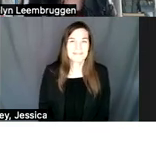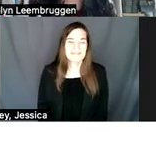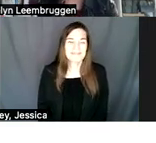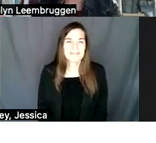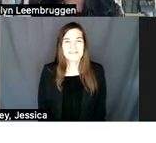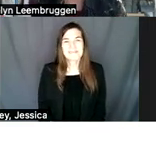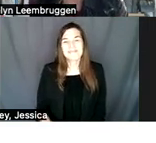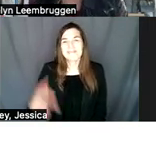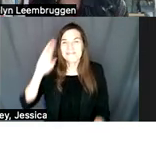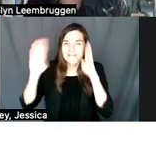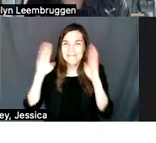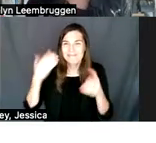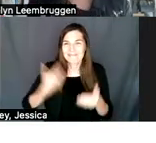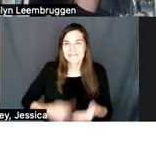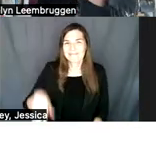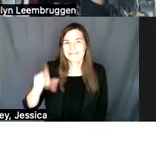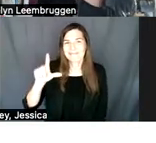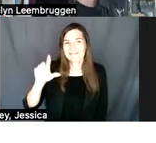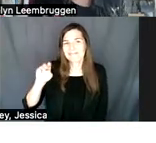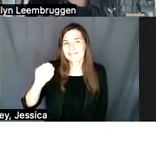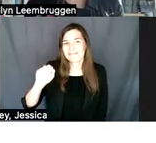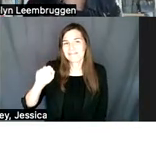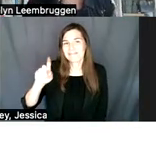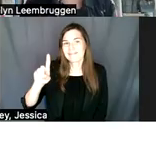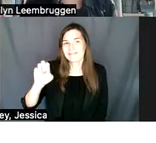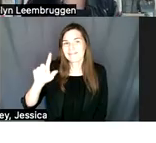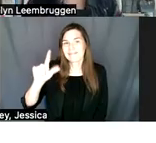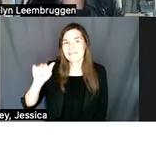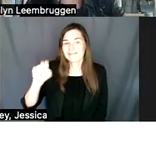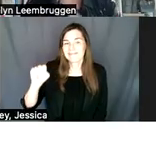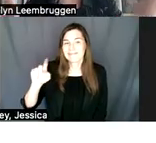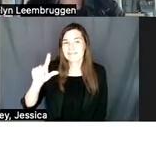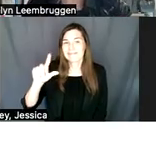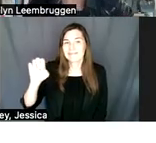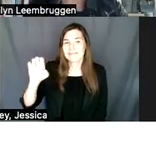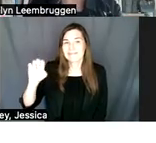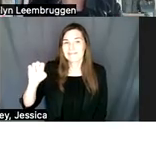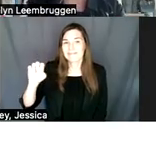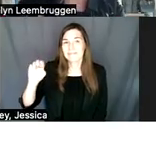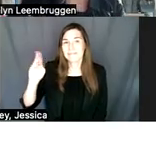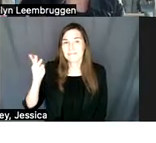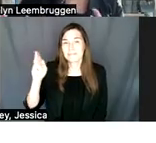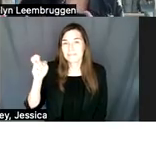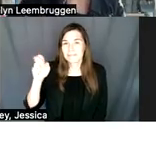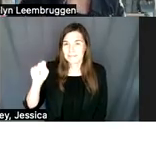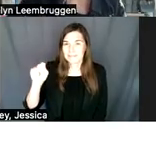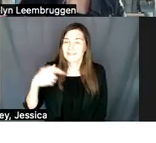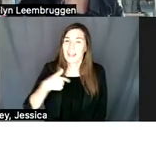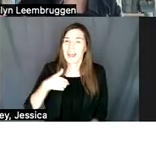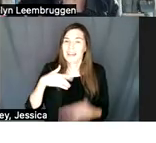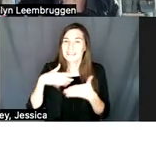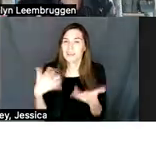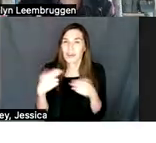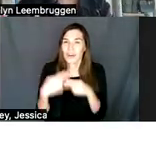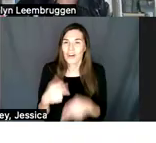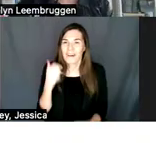Yes, so hi, my name is Madeline Leembruggen. I'm so excited to be here. I study what I think of as everyday physics. So I'm going to tell